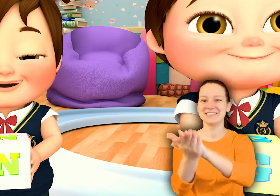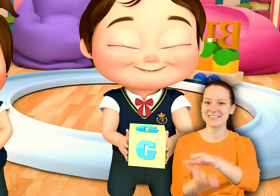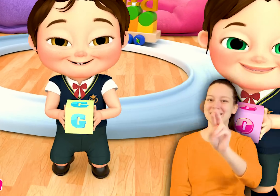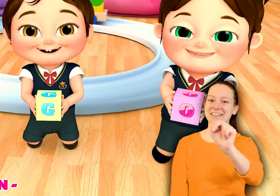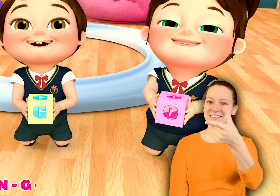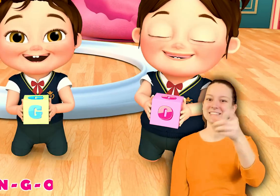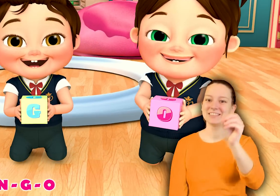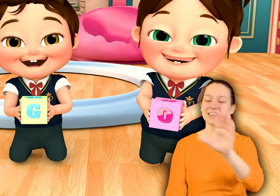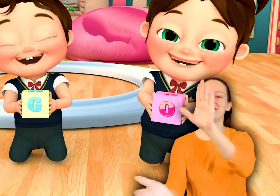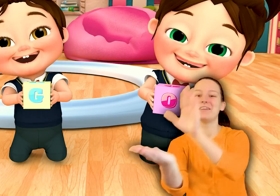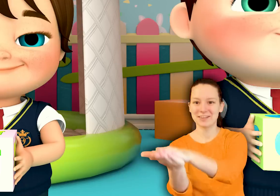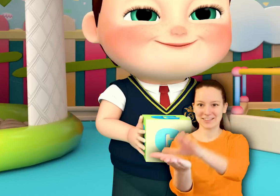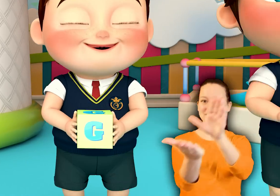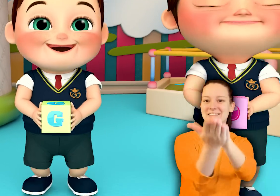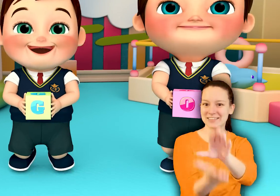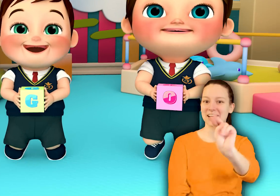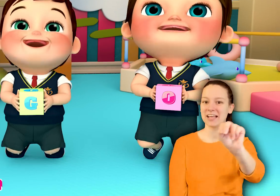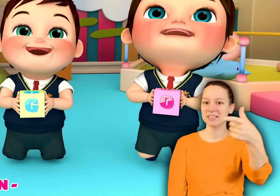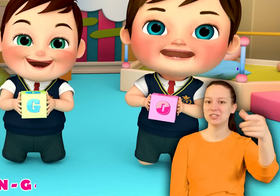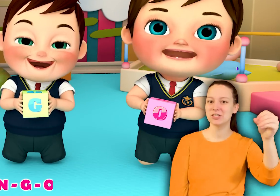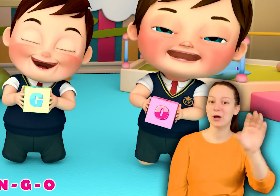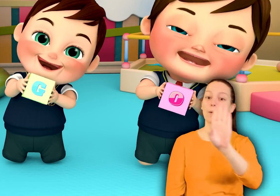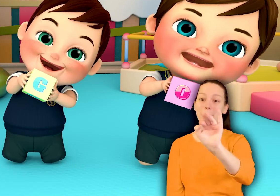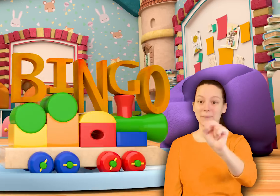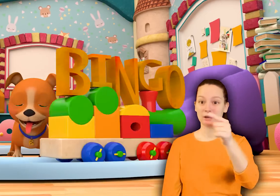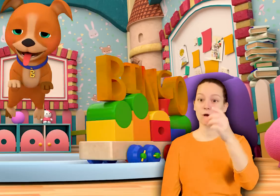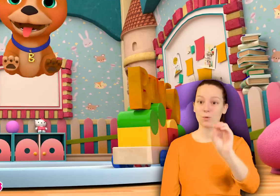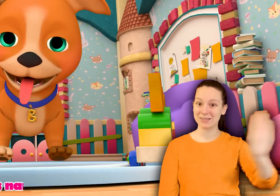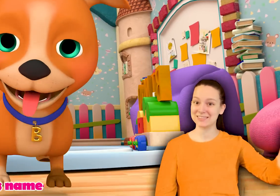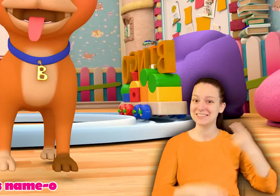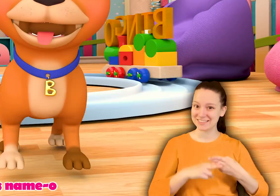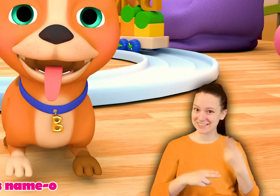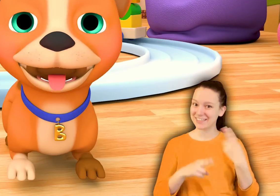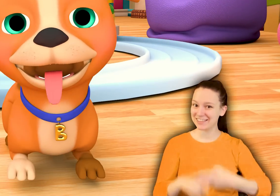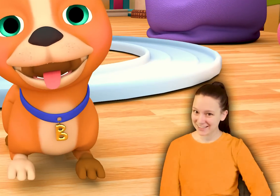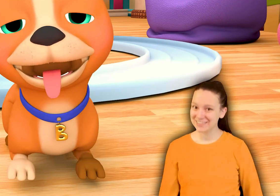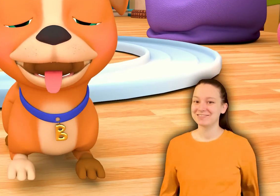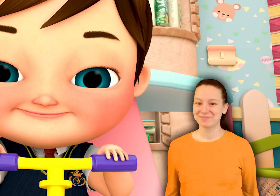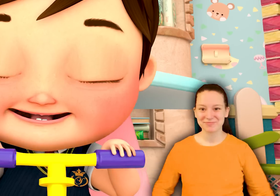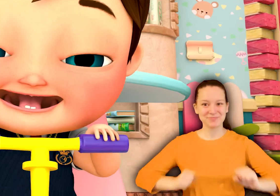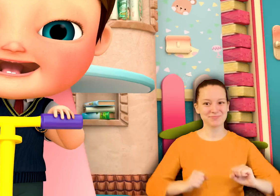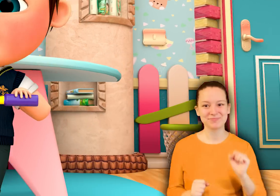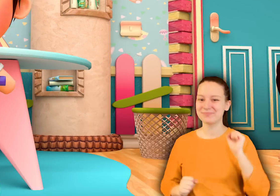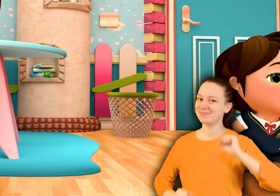o NG o NG o when Bingo was his name